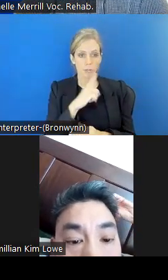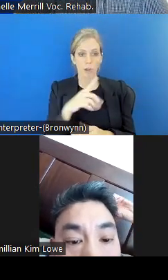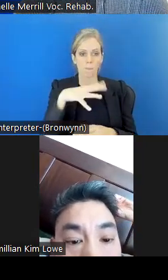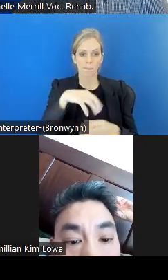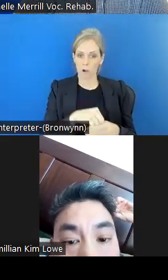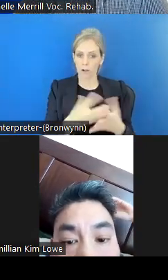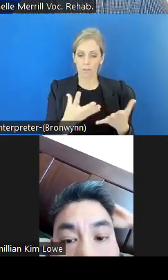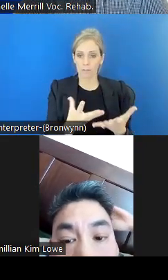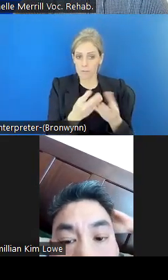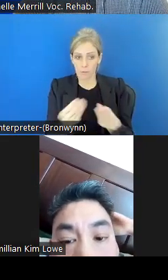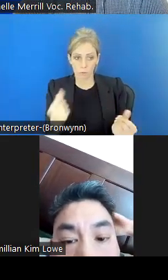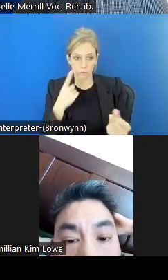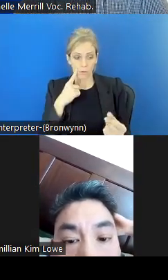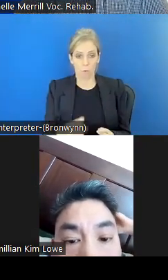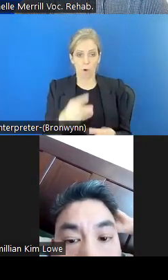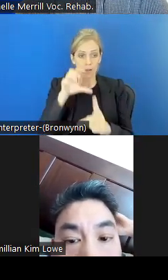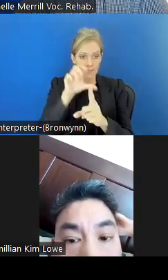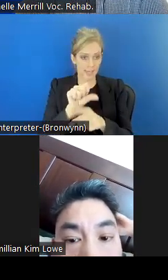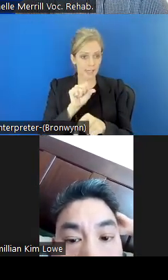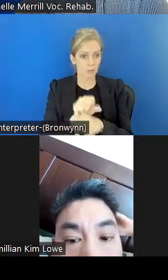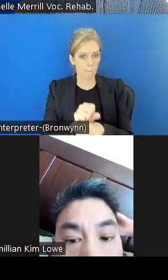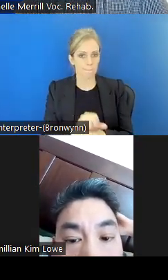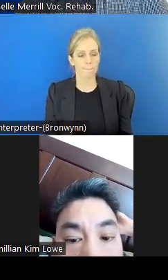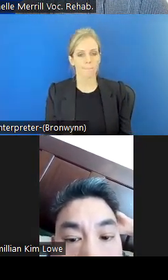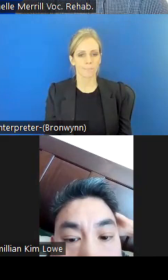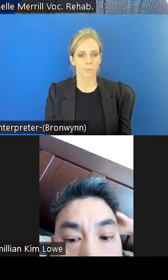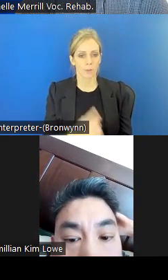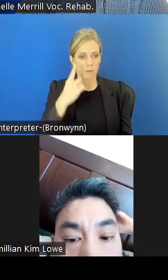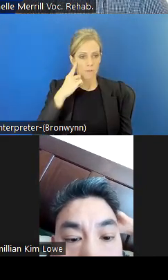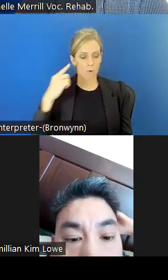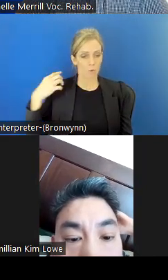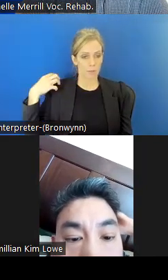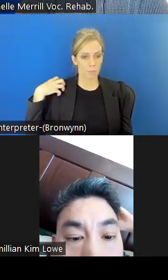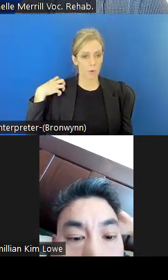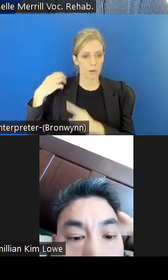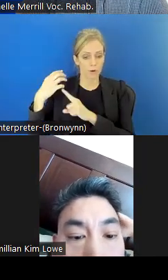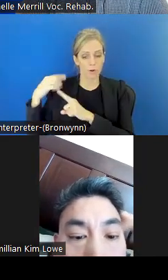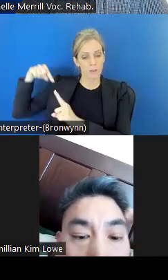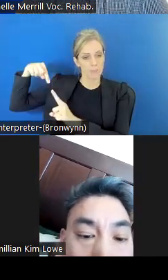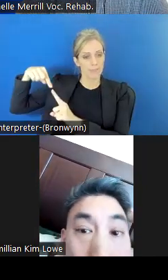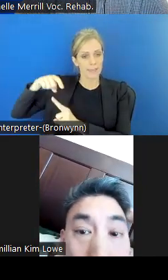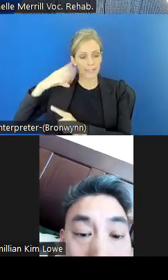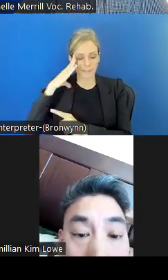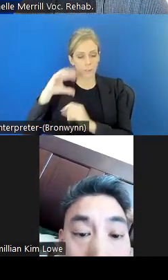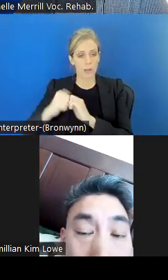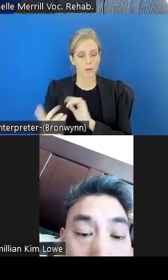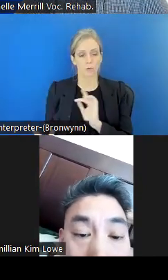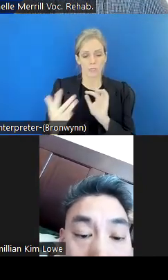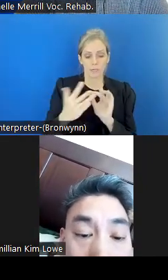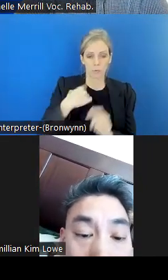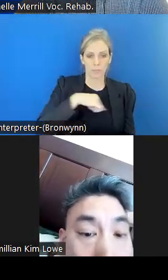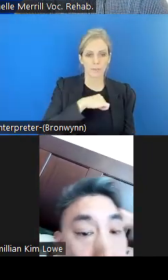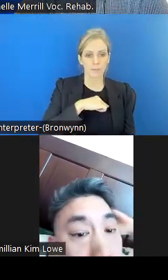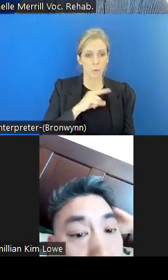jobs. So for them, it's important to help them understand how to get in touch with us. If you click that link, it takes